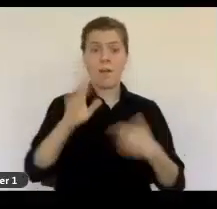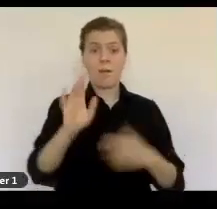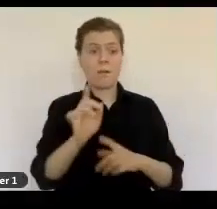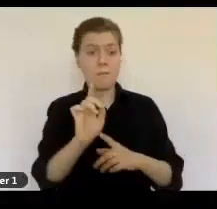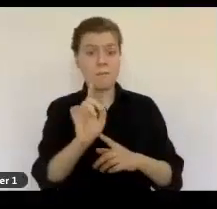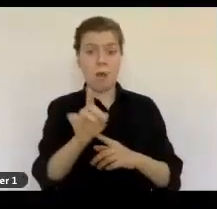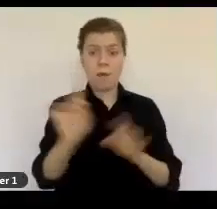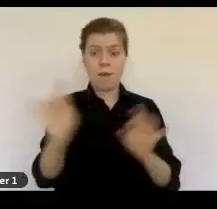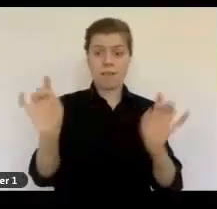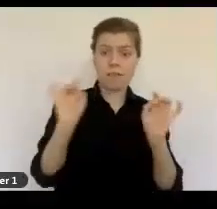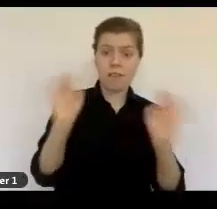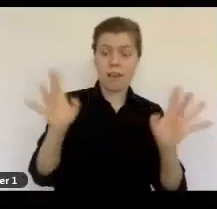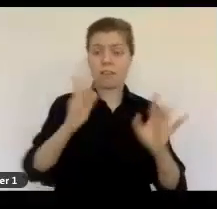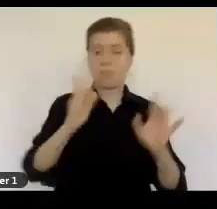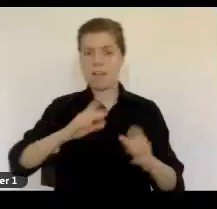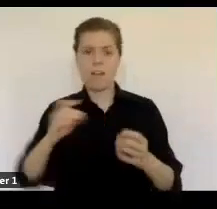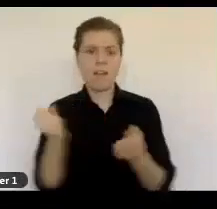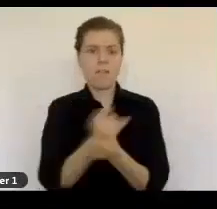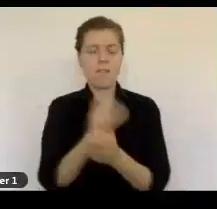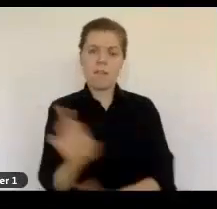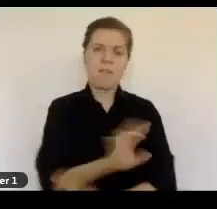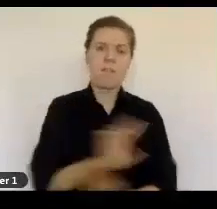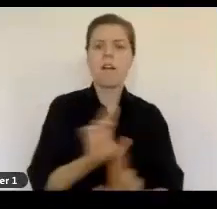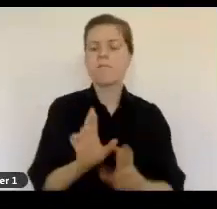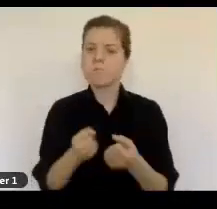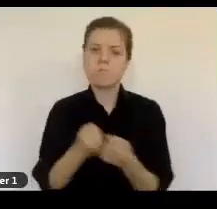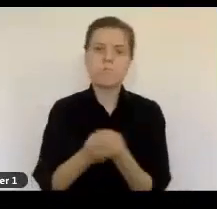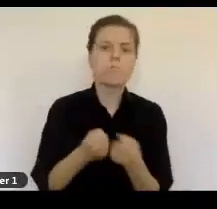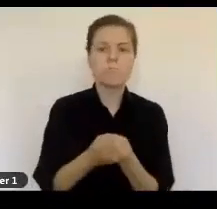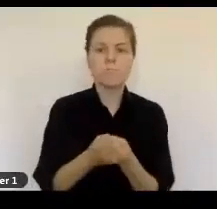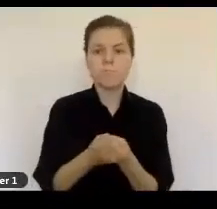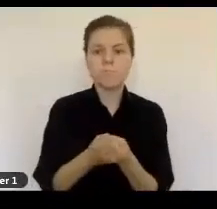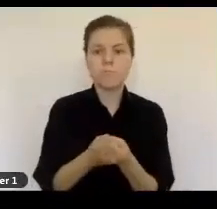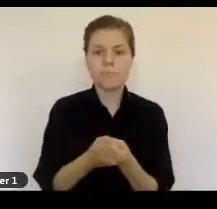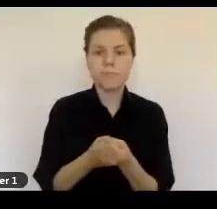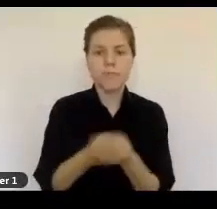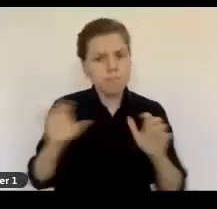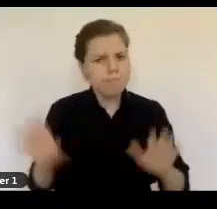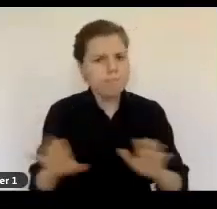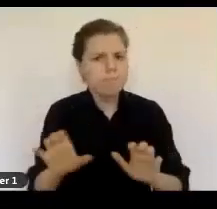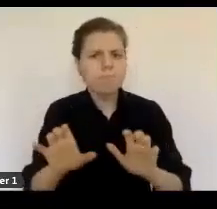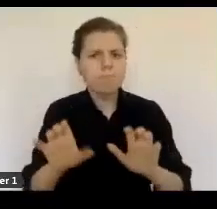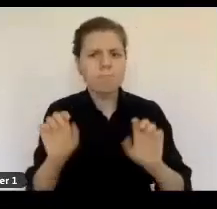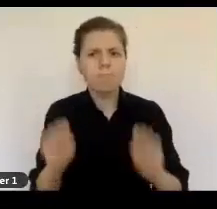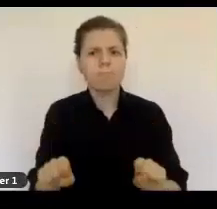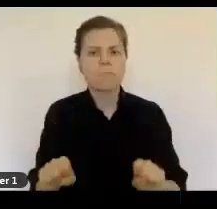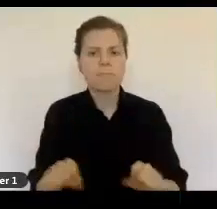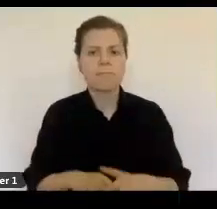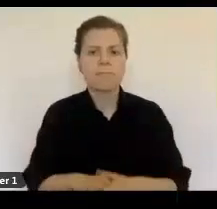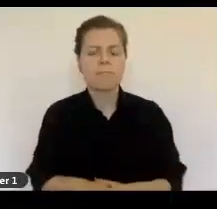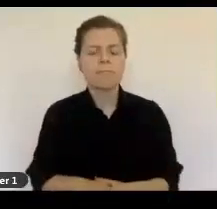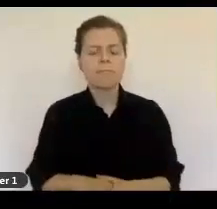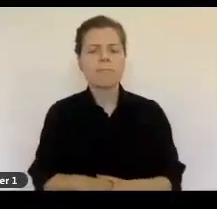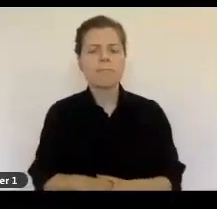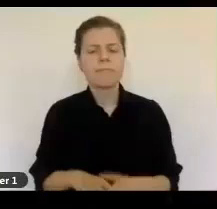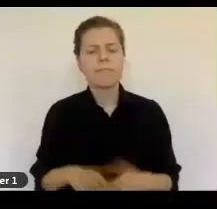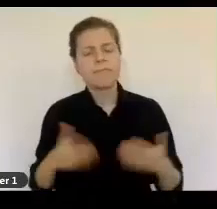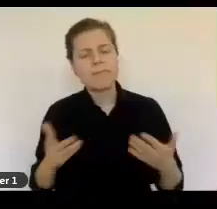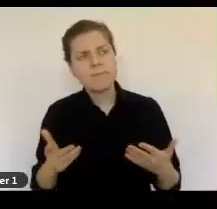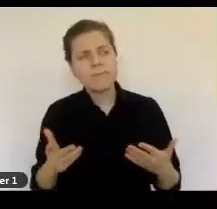partly connected at least to, the way in which when there's a crisis, everybody steps up